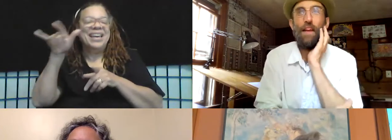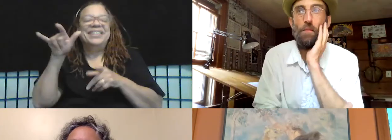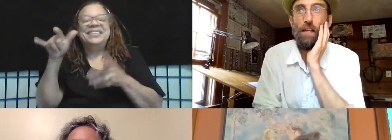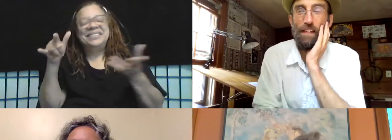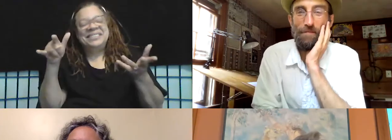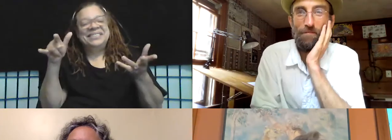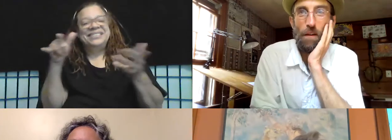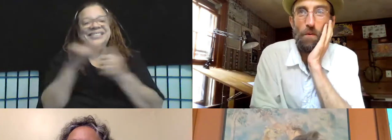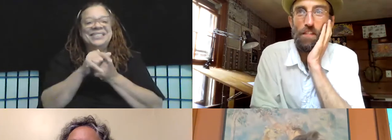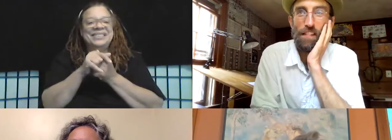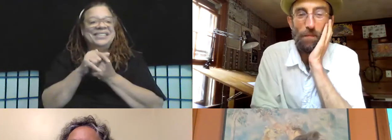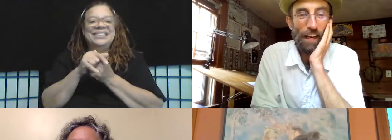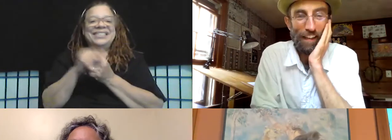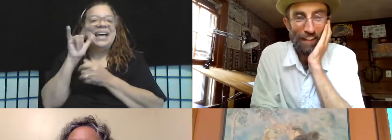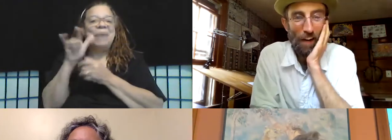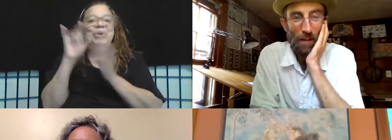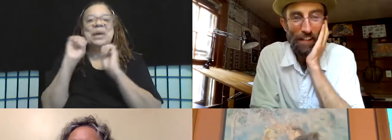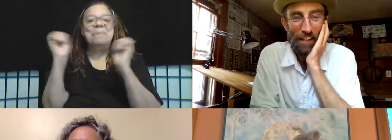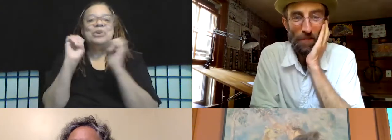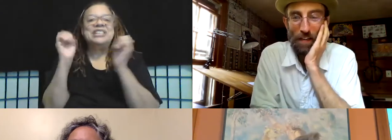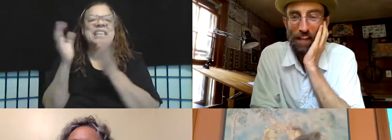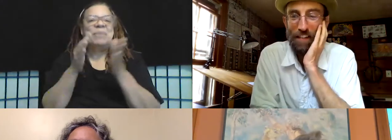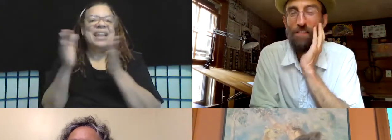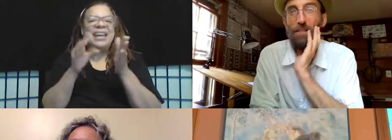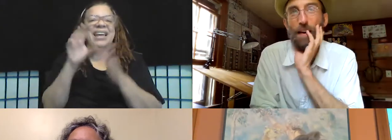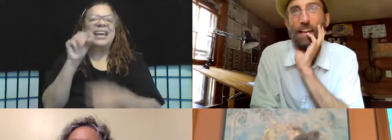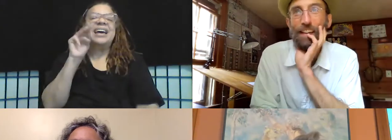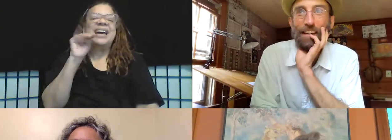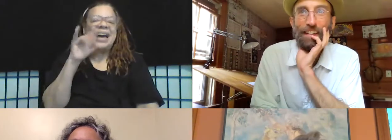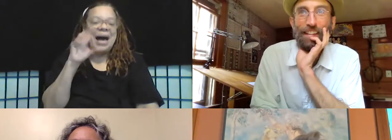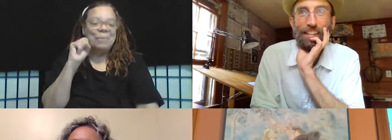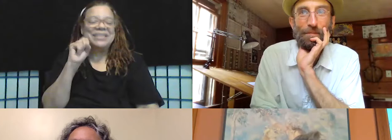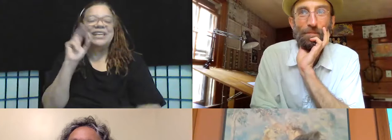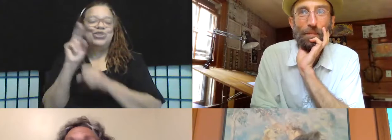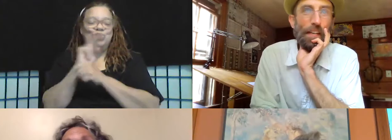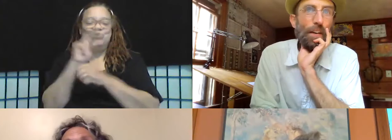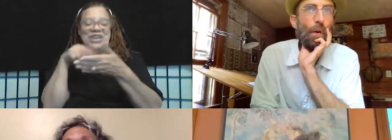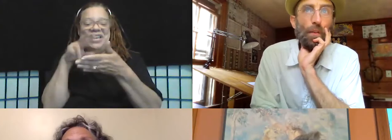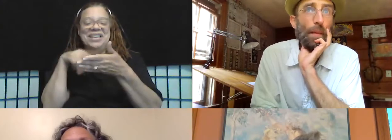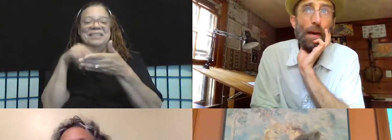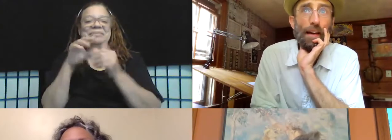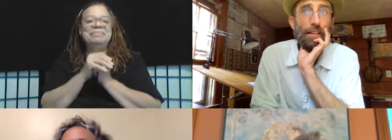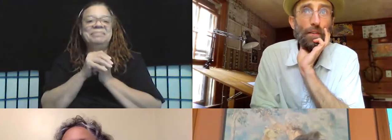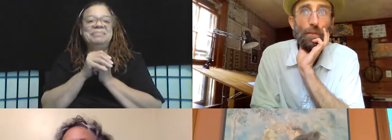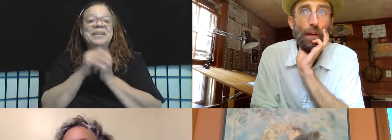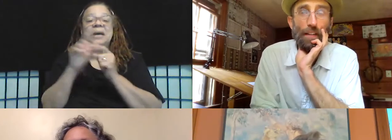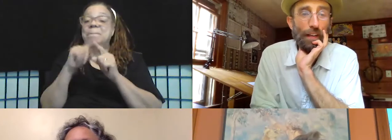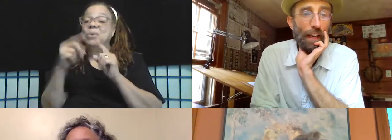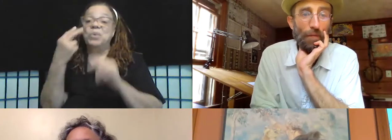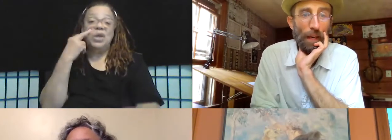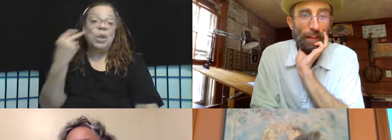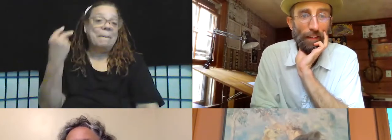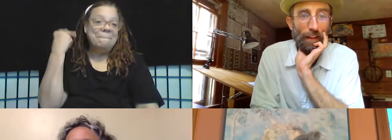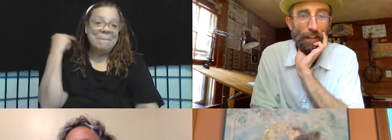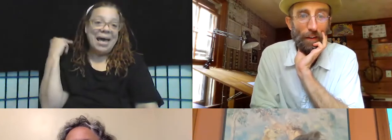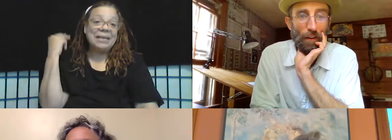the airplane emergency planning comics that you read at your seat back. But you go all the way back to ancient